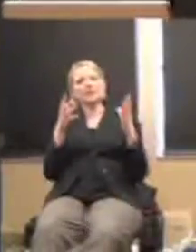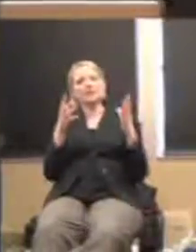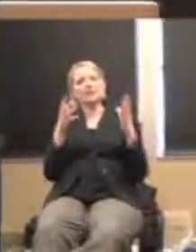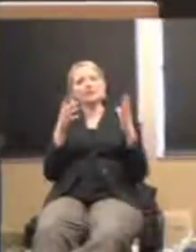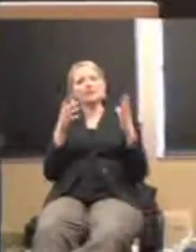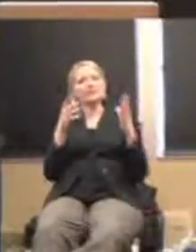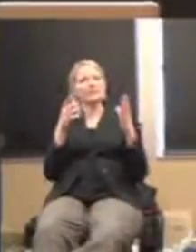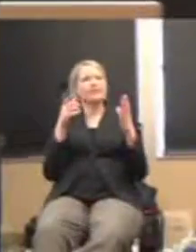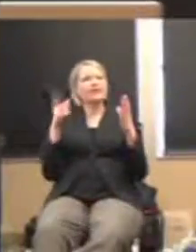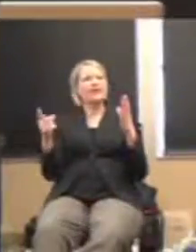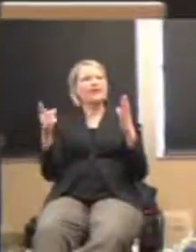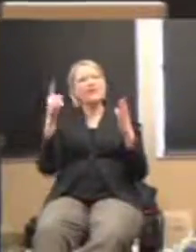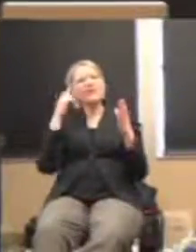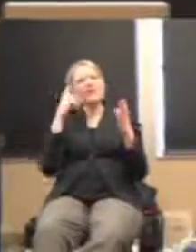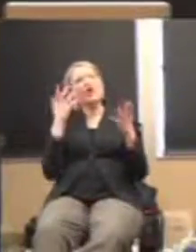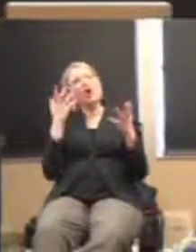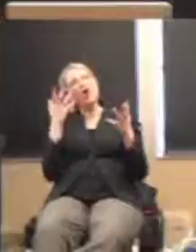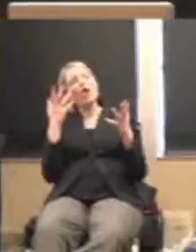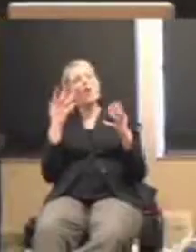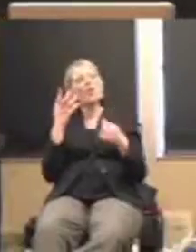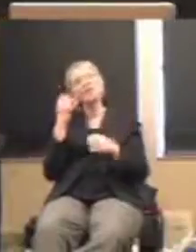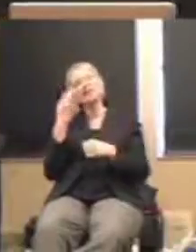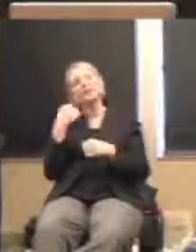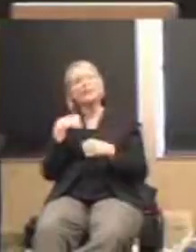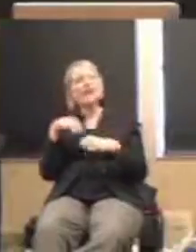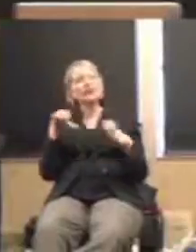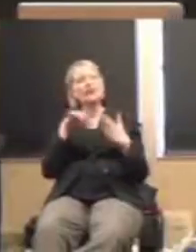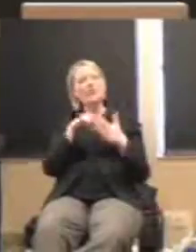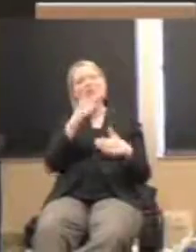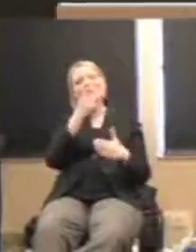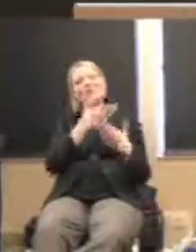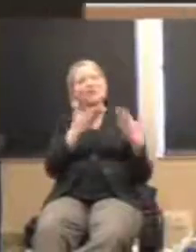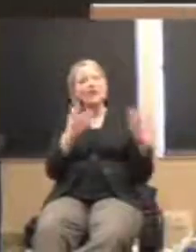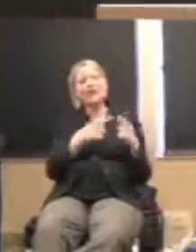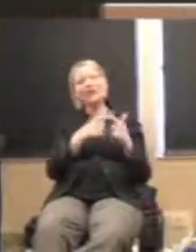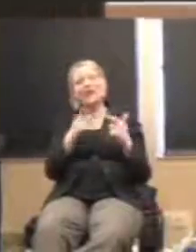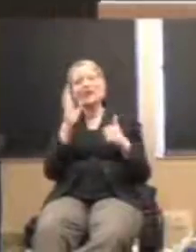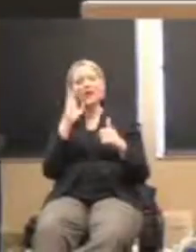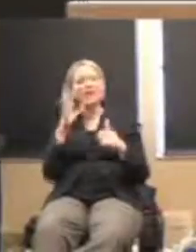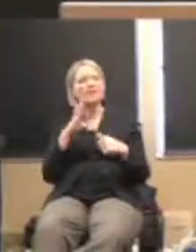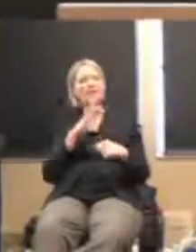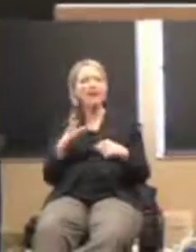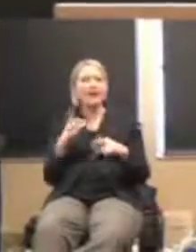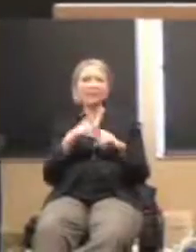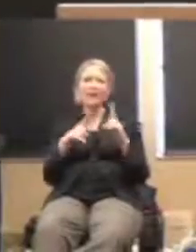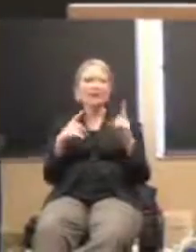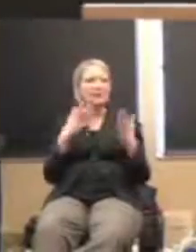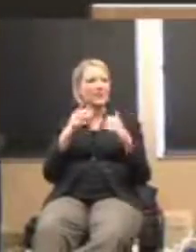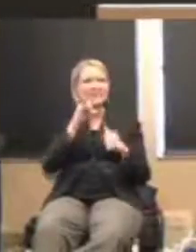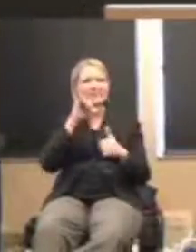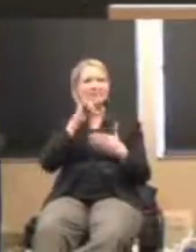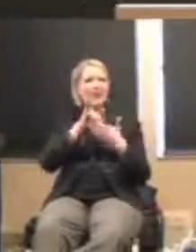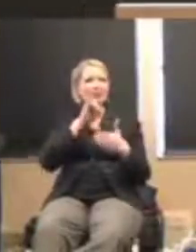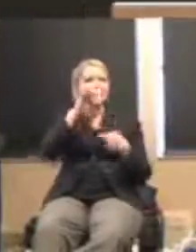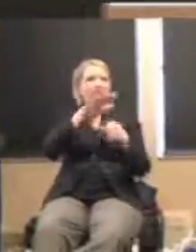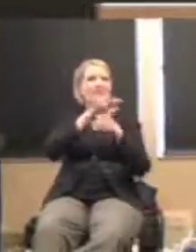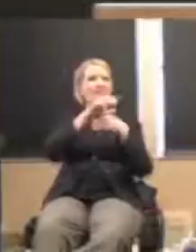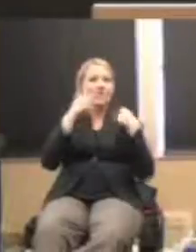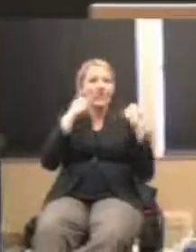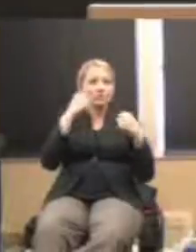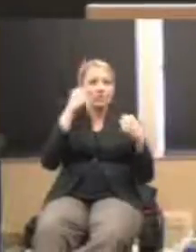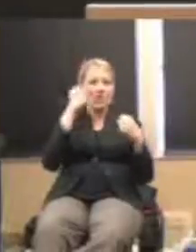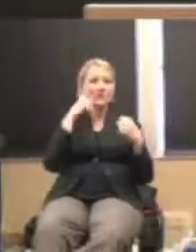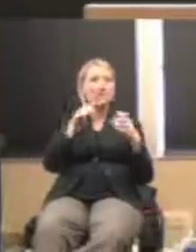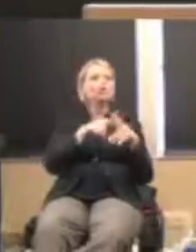the thinking where if I just have him do this one thing, then he'll be just fine. Well, maybe that wasn't enough exercise to result in